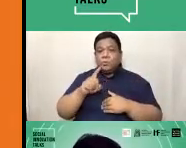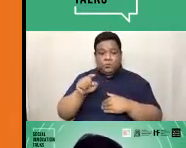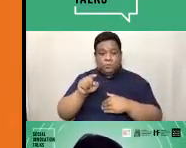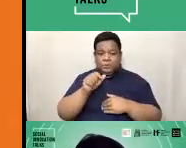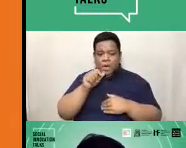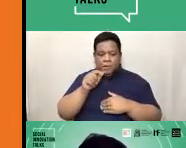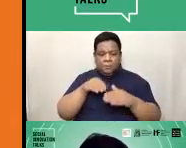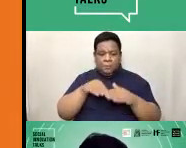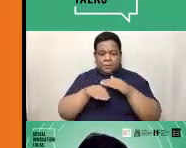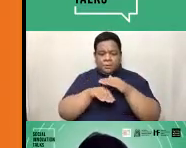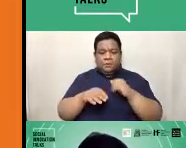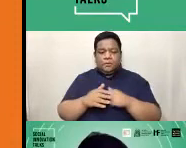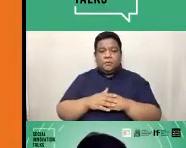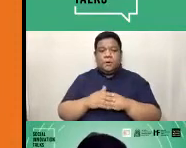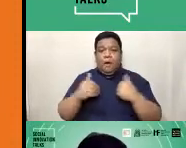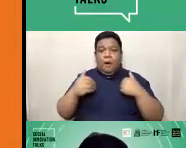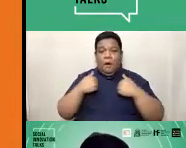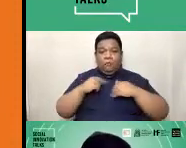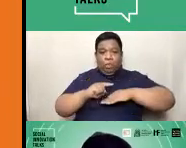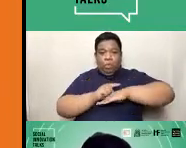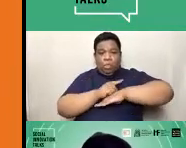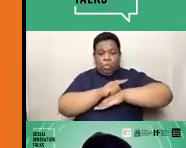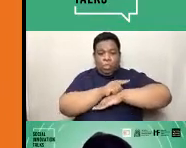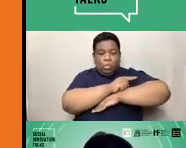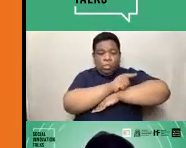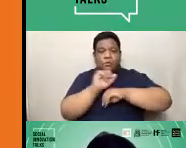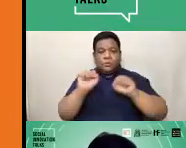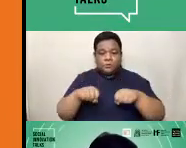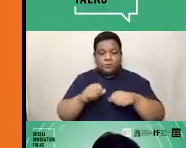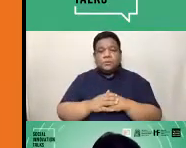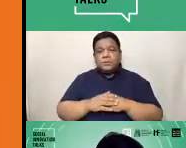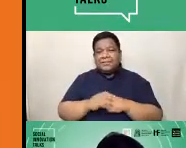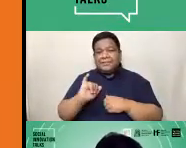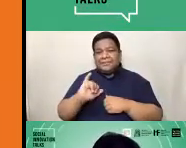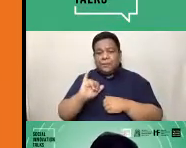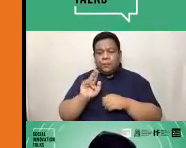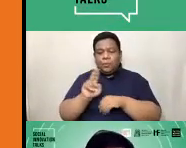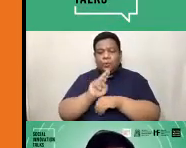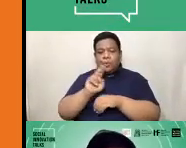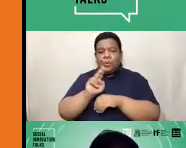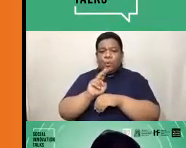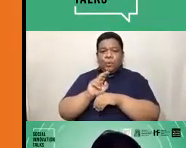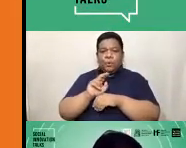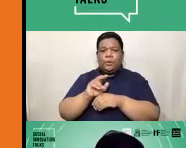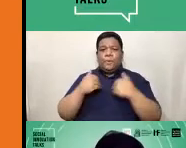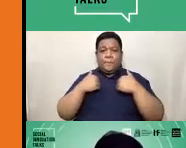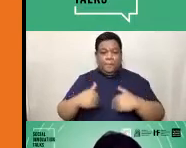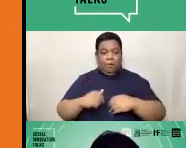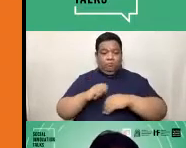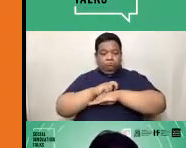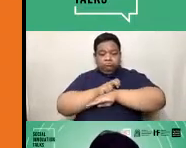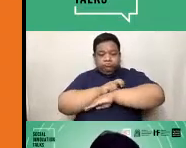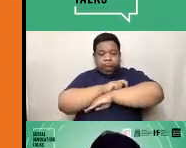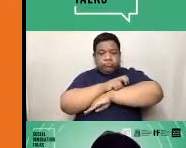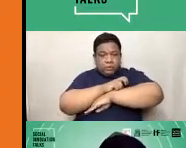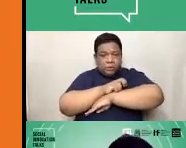basic. There are even robots that employ slithering. So the concept of using the manipulation of the entire body to gain traction